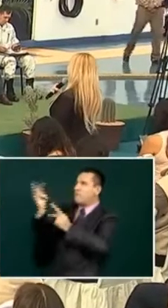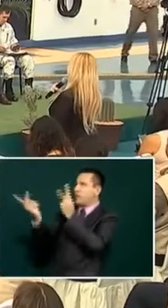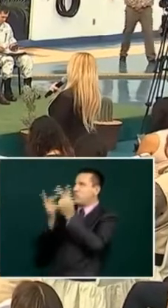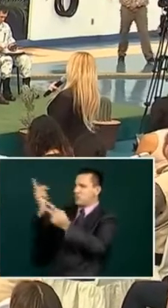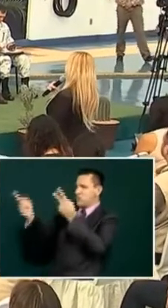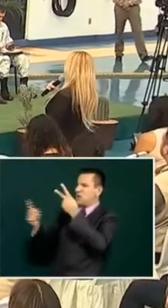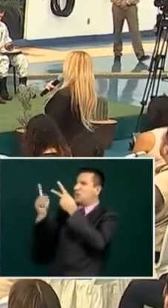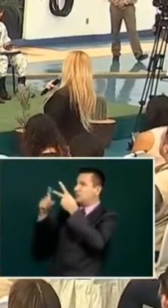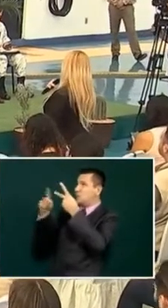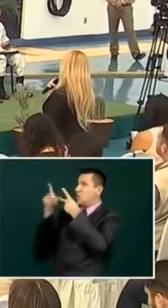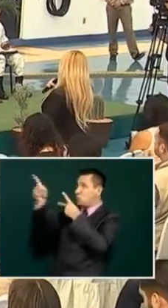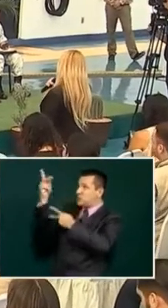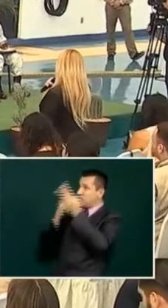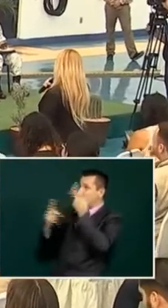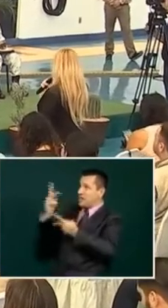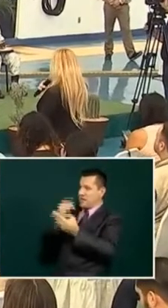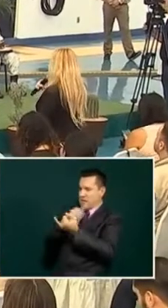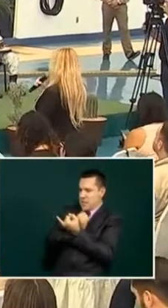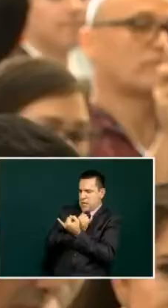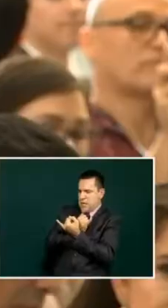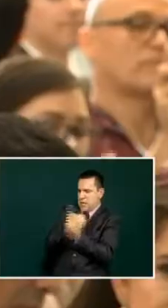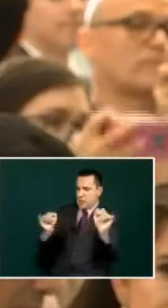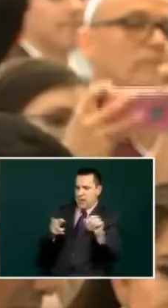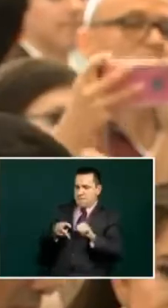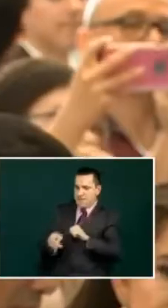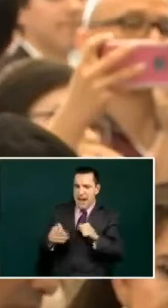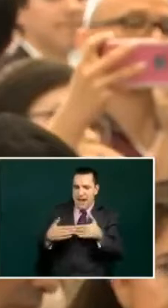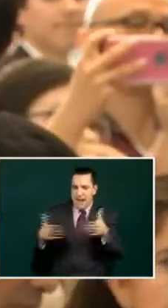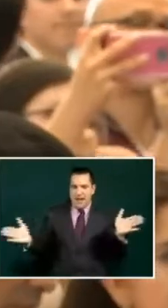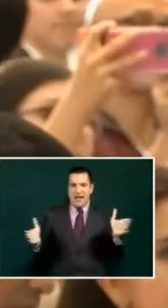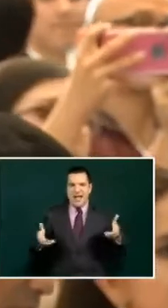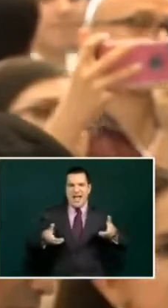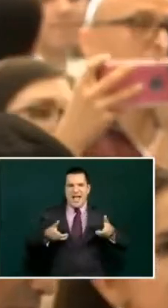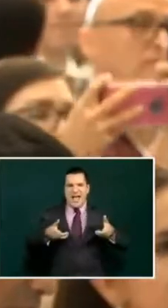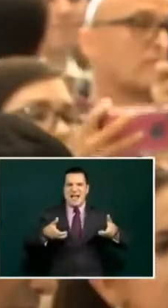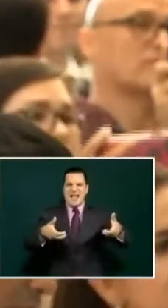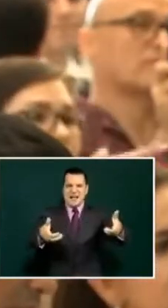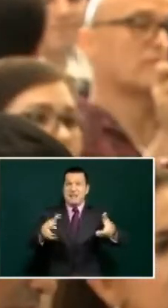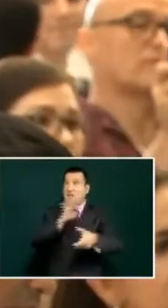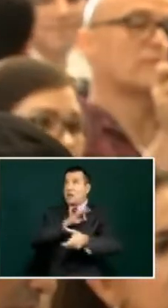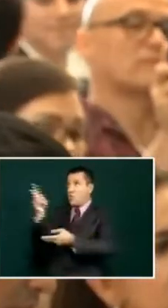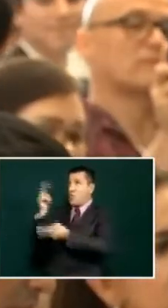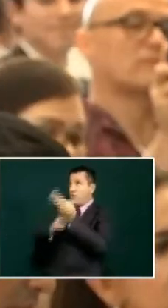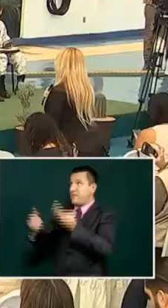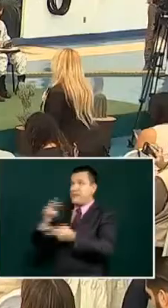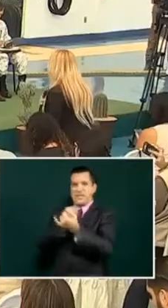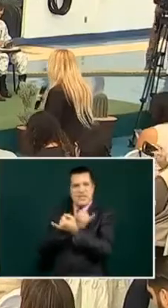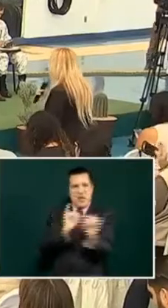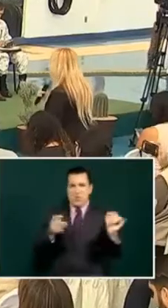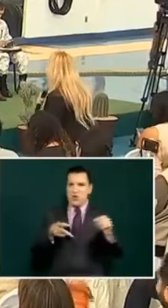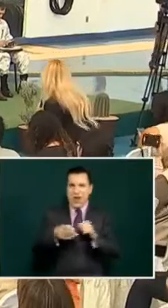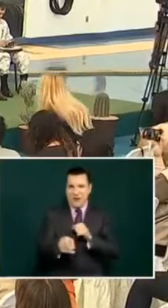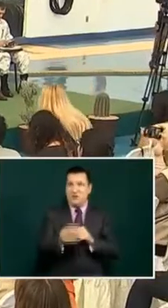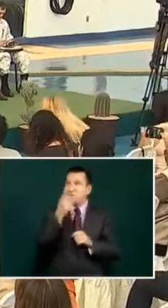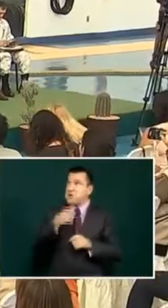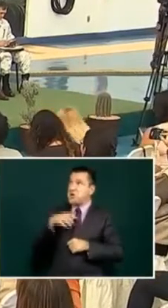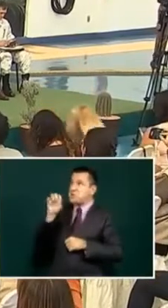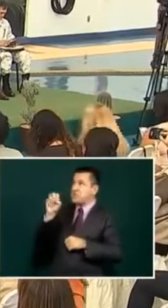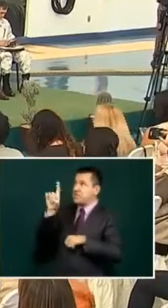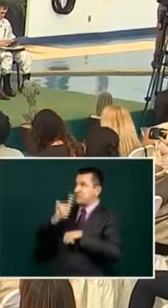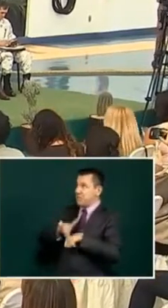did you come to inaugurate the Rope that they said was gonna be done in six